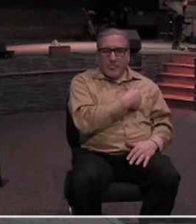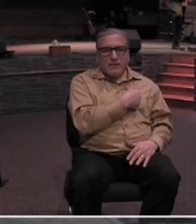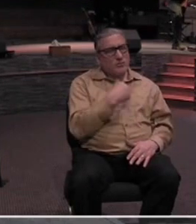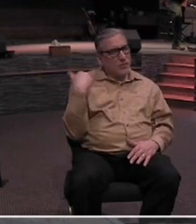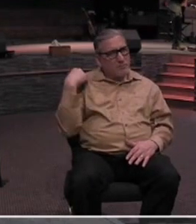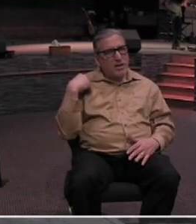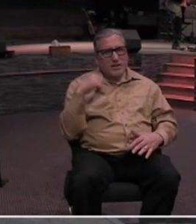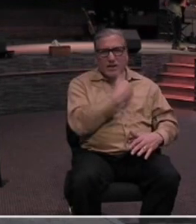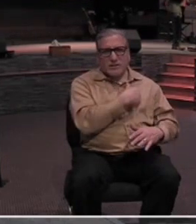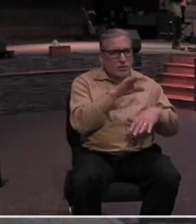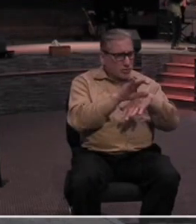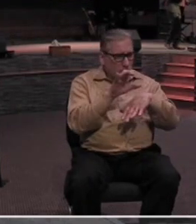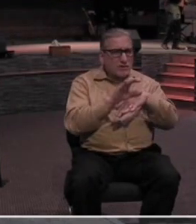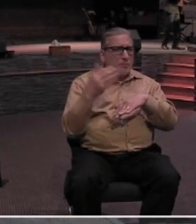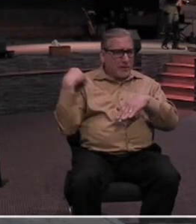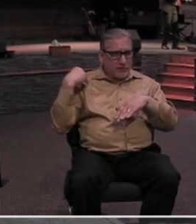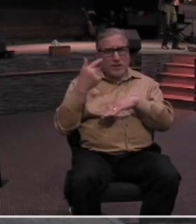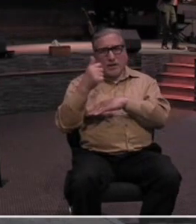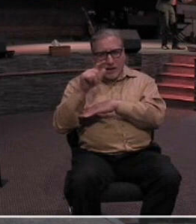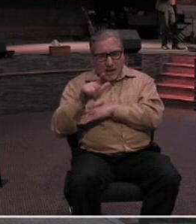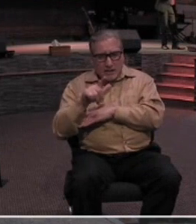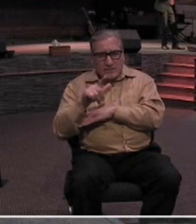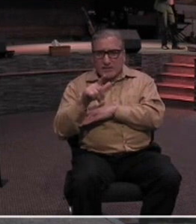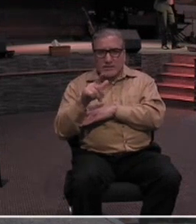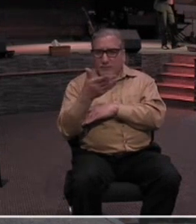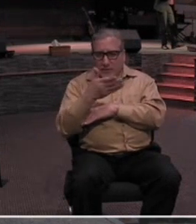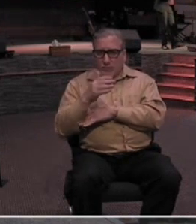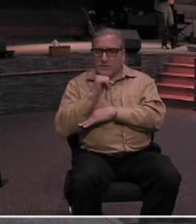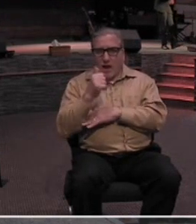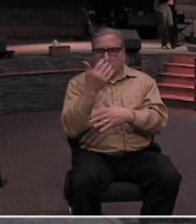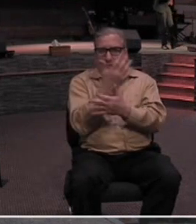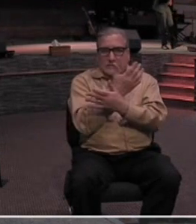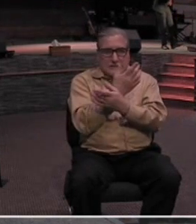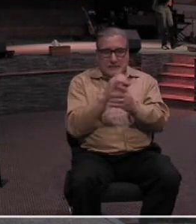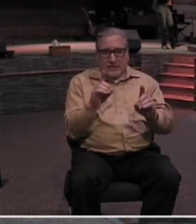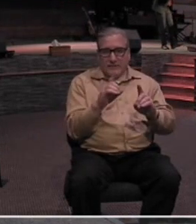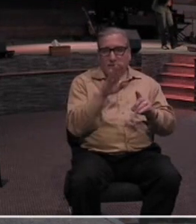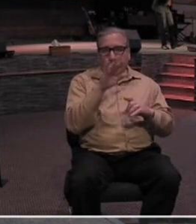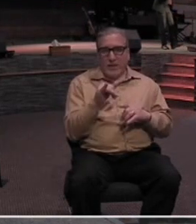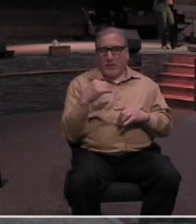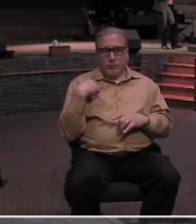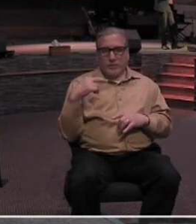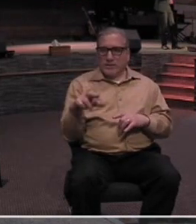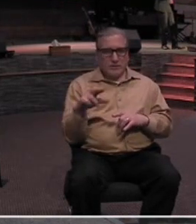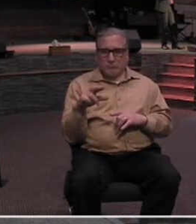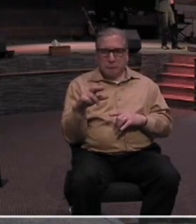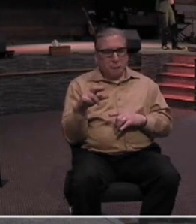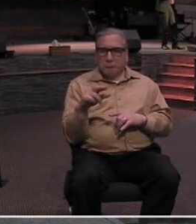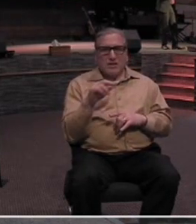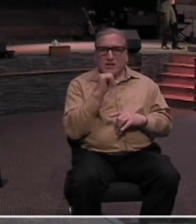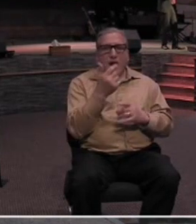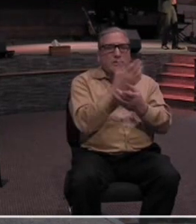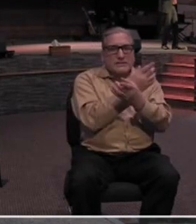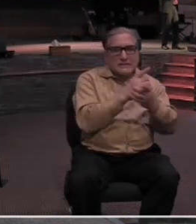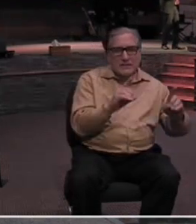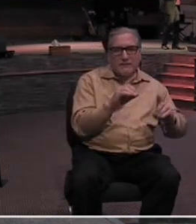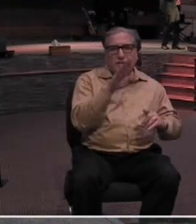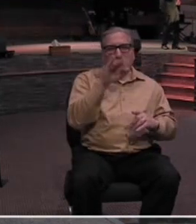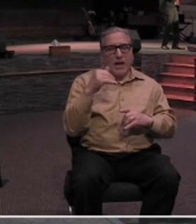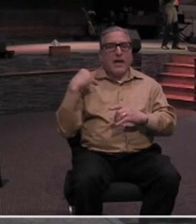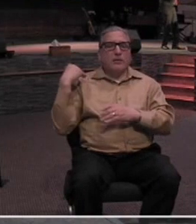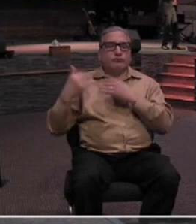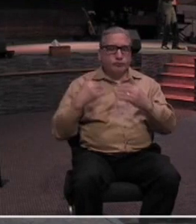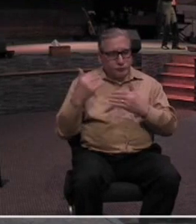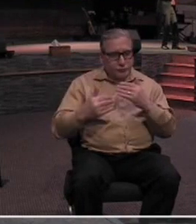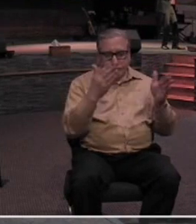then in Galatians that they, amen, were not delivered by just mere religion. They were not delivered just by going through the